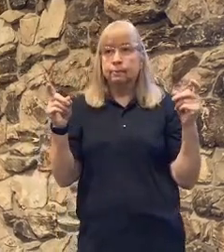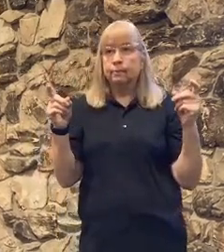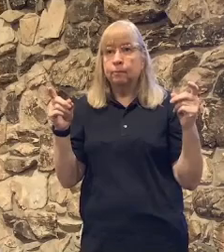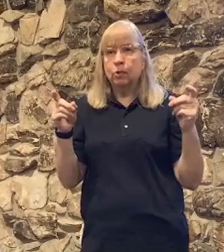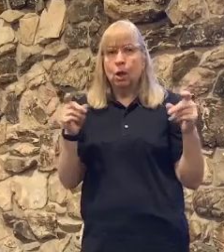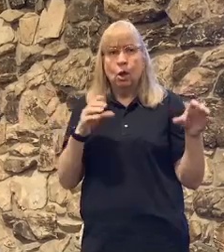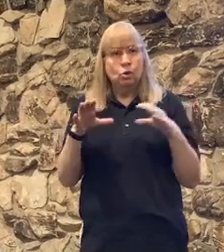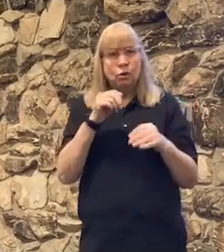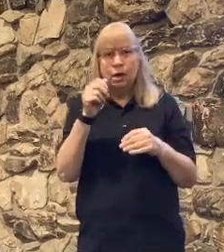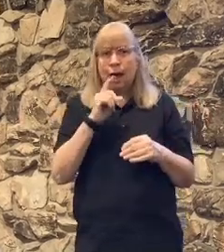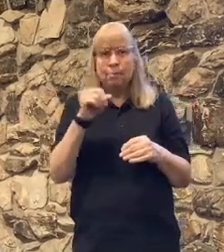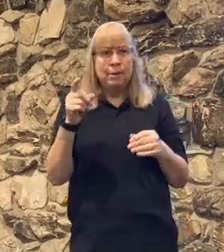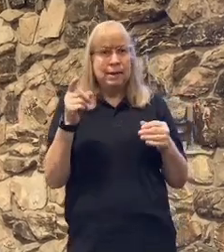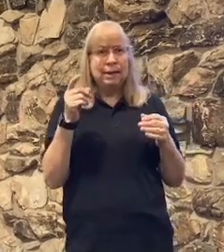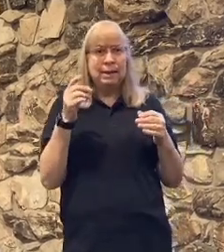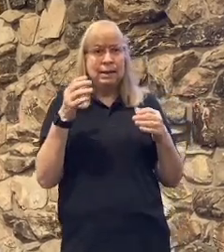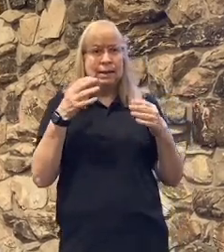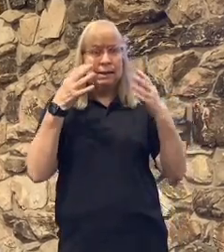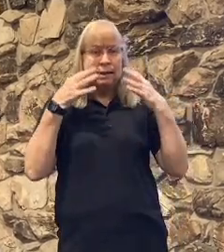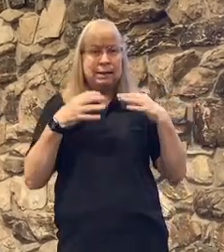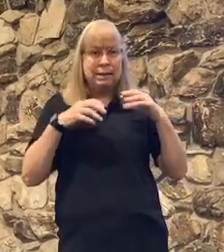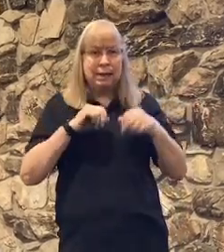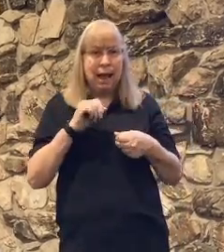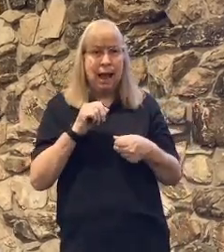Don't be sad. Be happy.